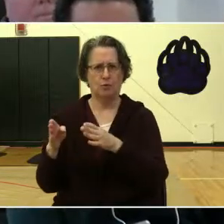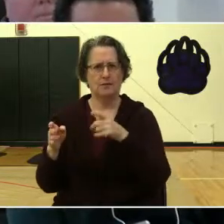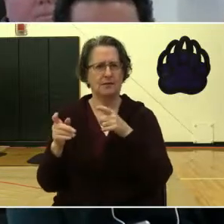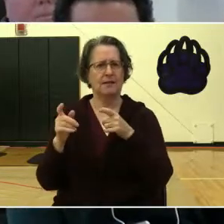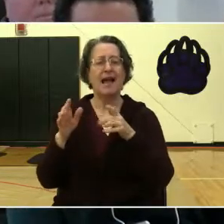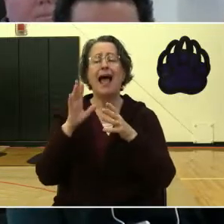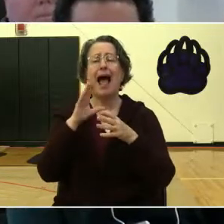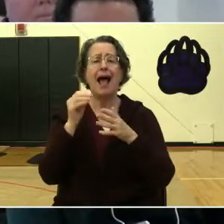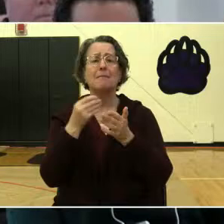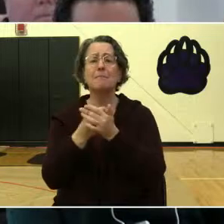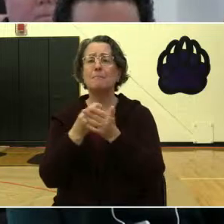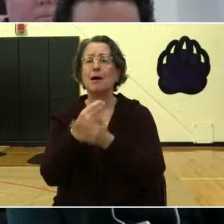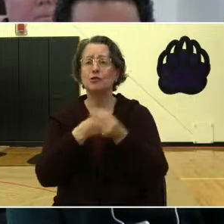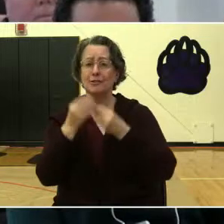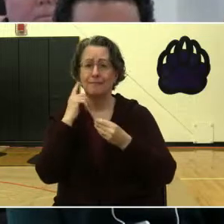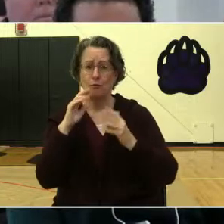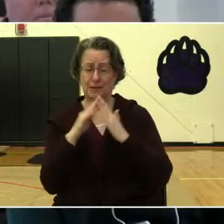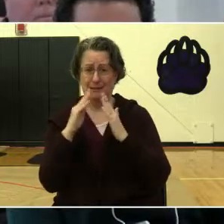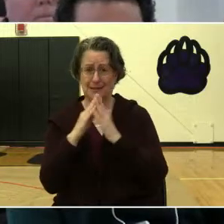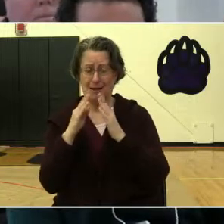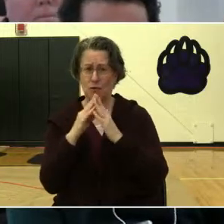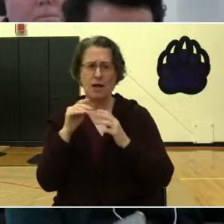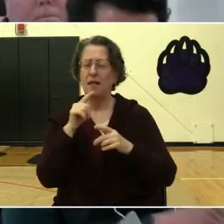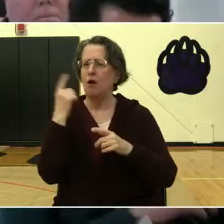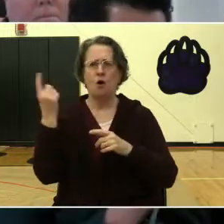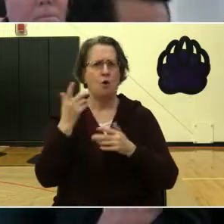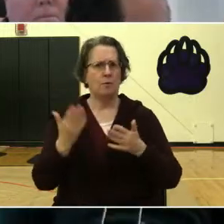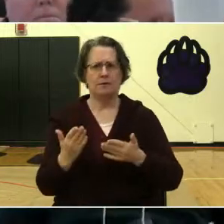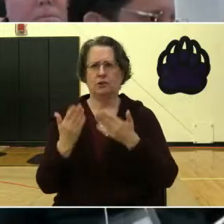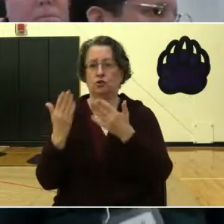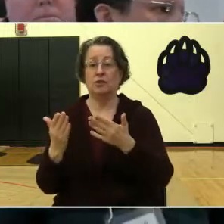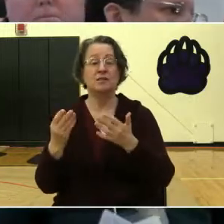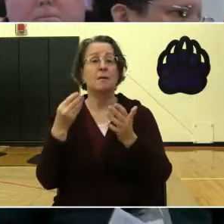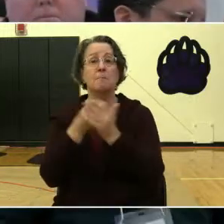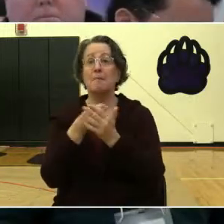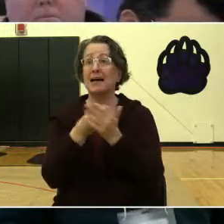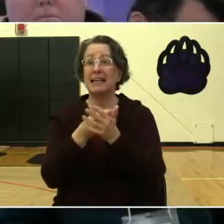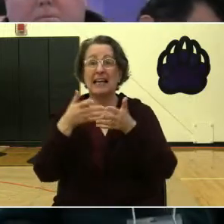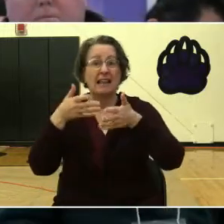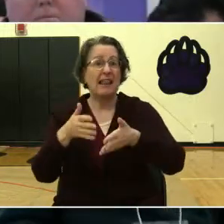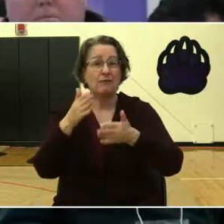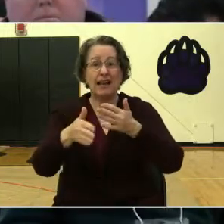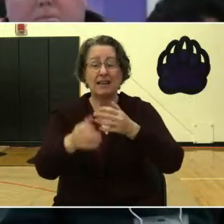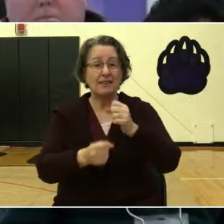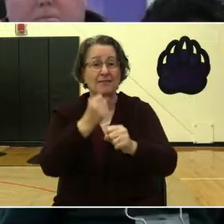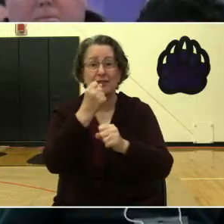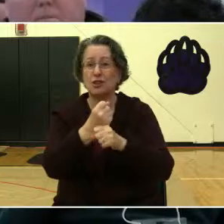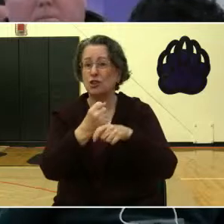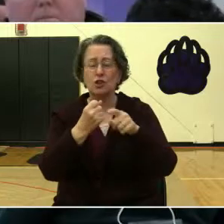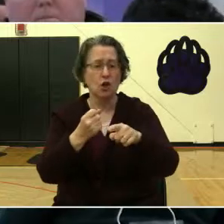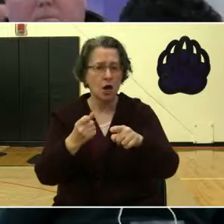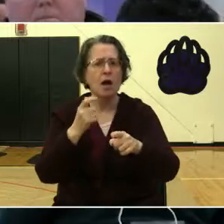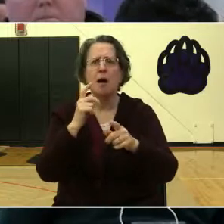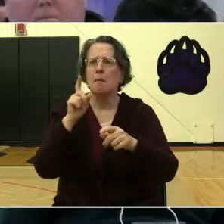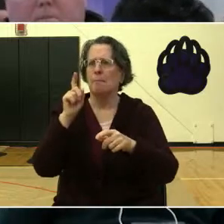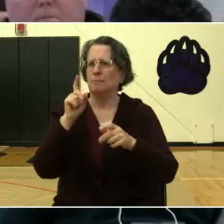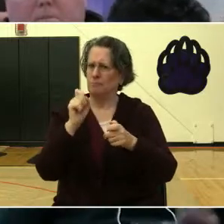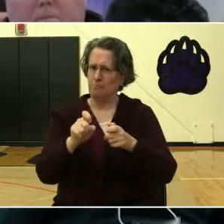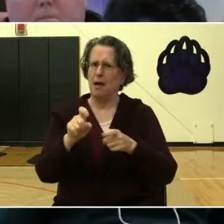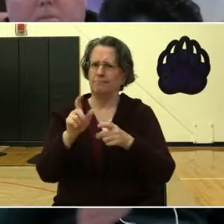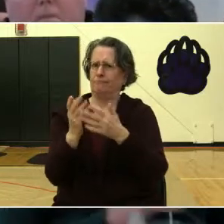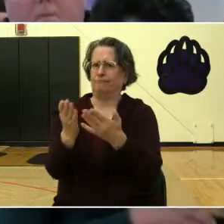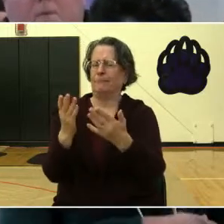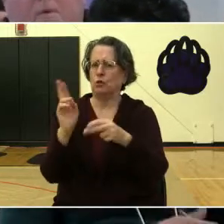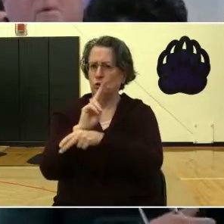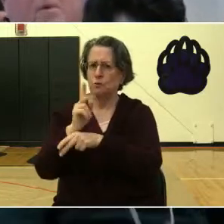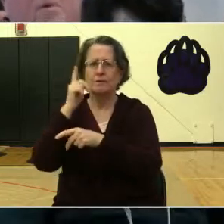unreserved money be used for capital projects and not daily operations uh what